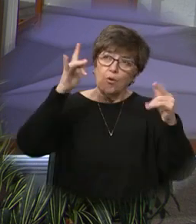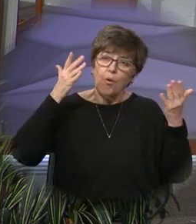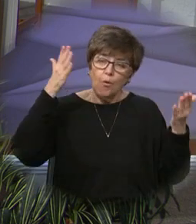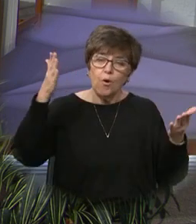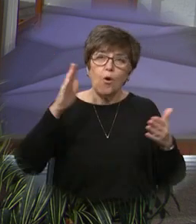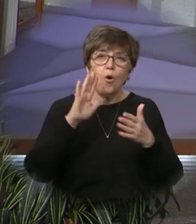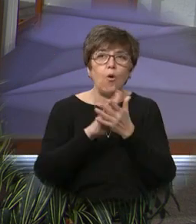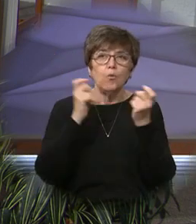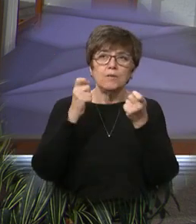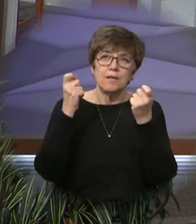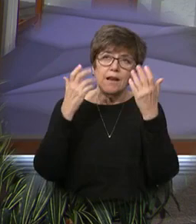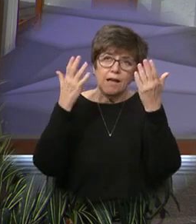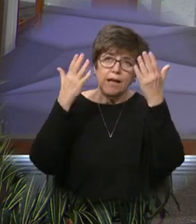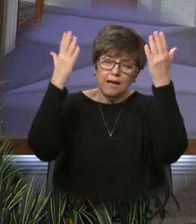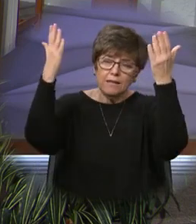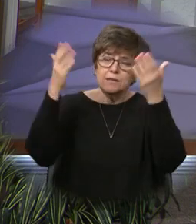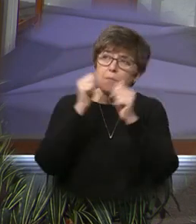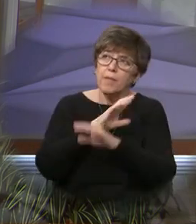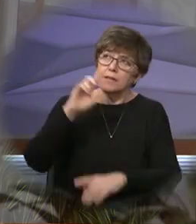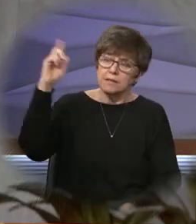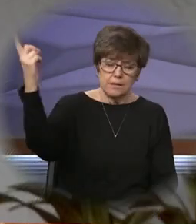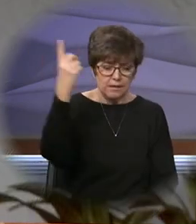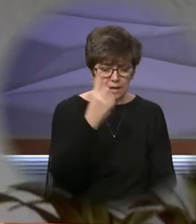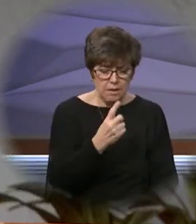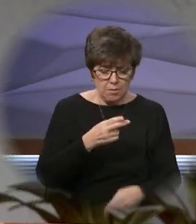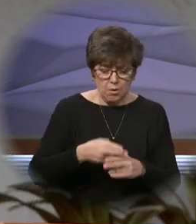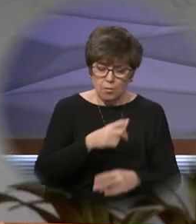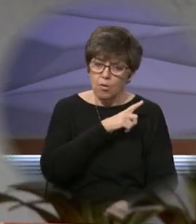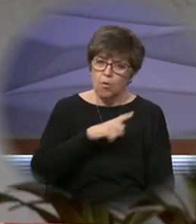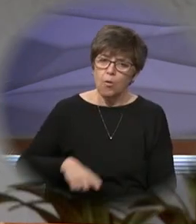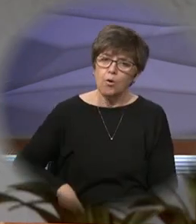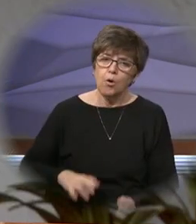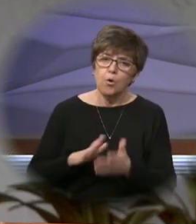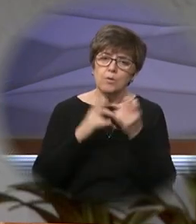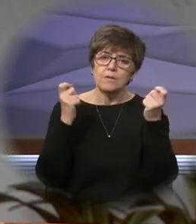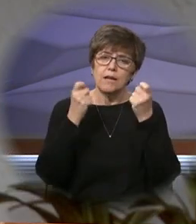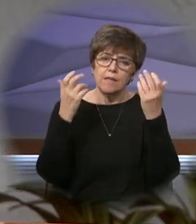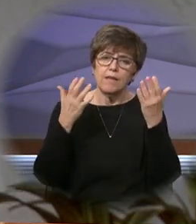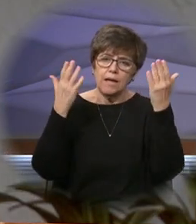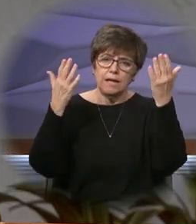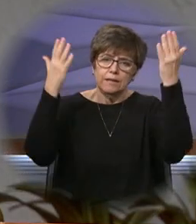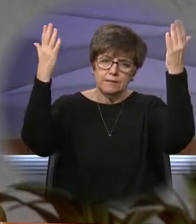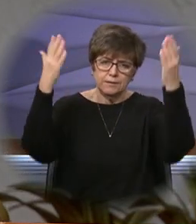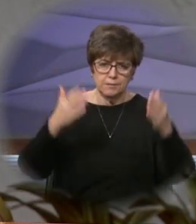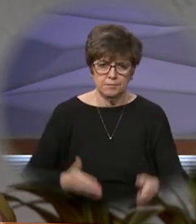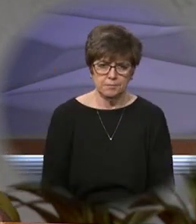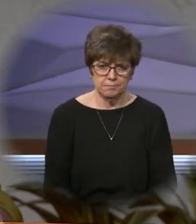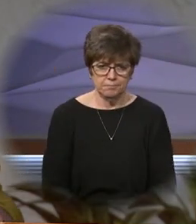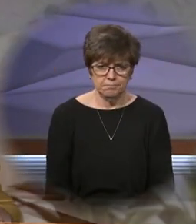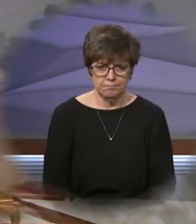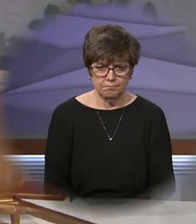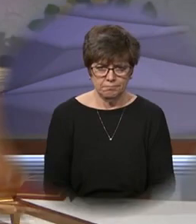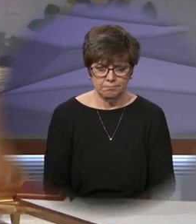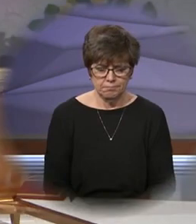in the highest. Blessed is he who comes in the name of the Lord. Hosanna in the highest.